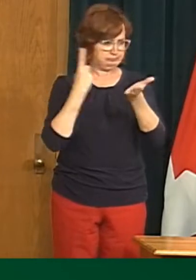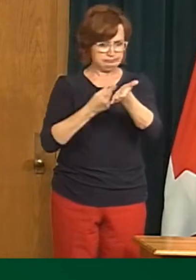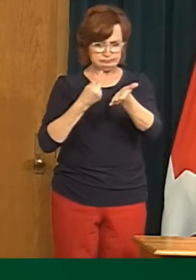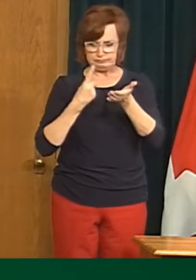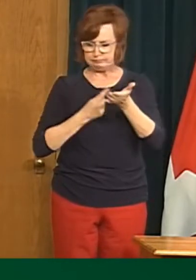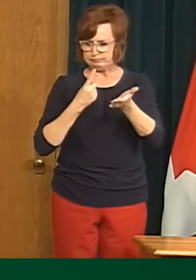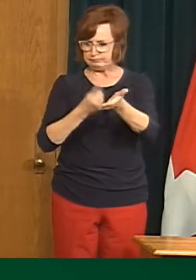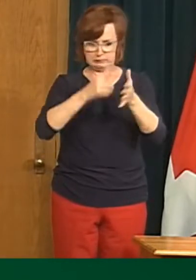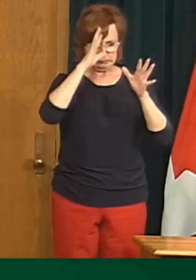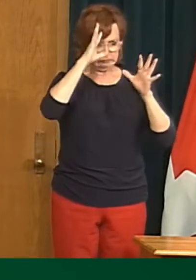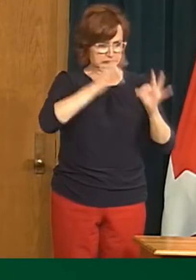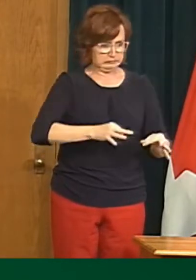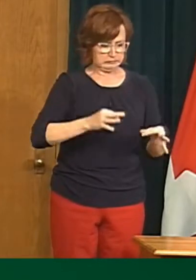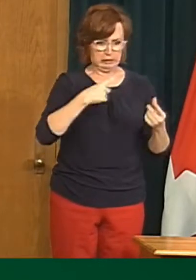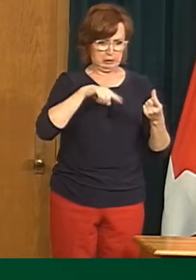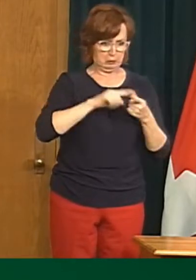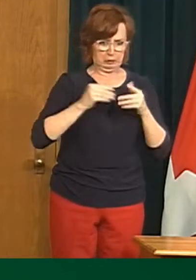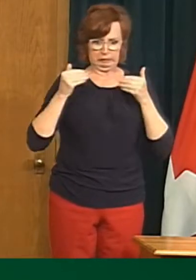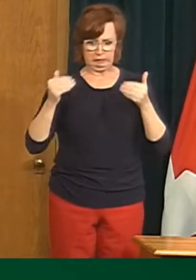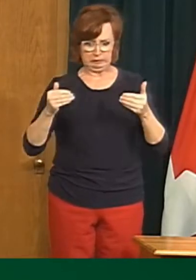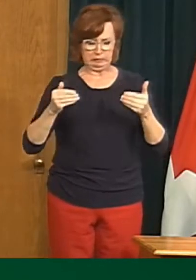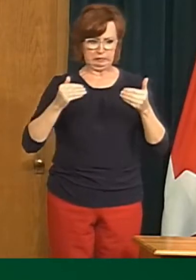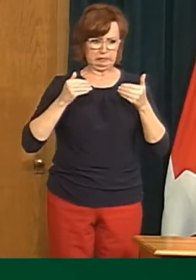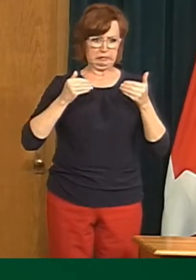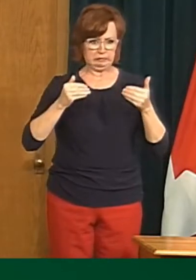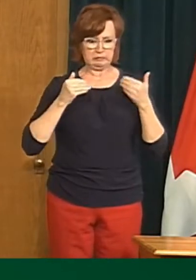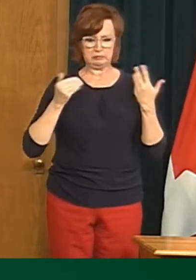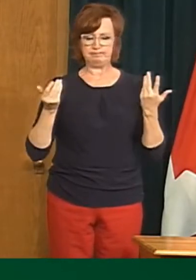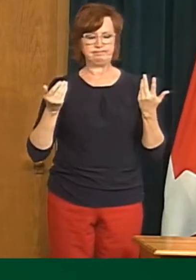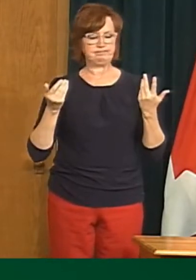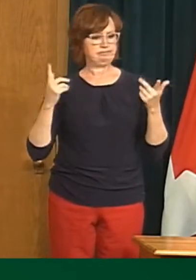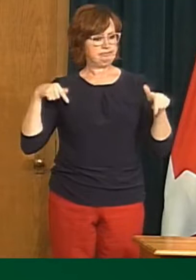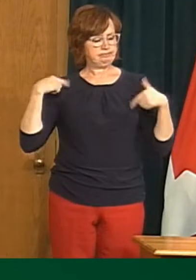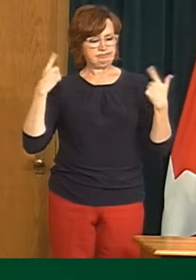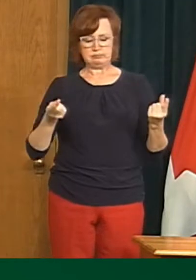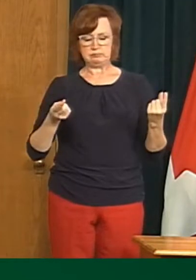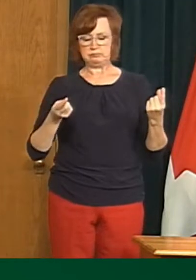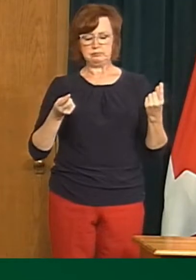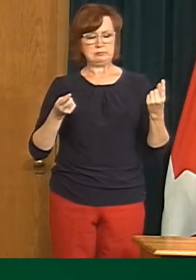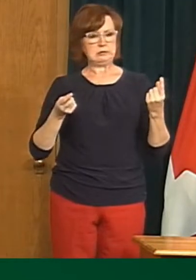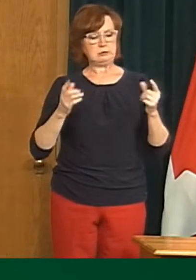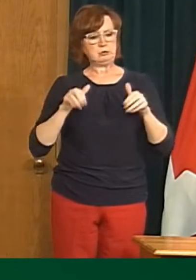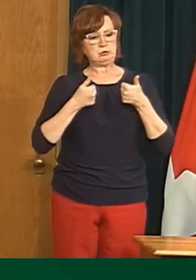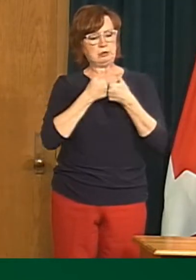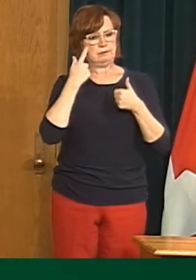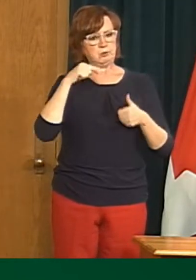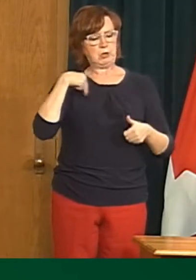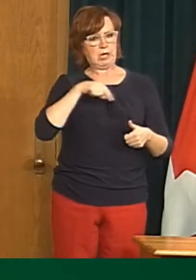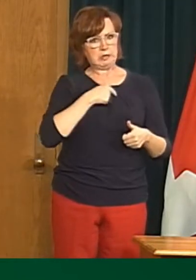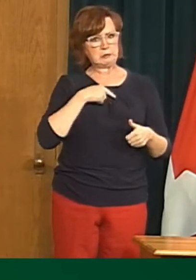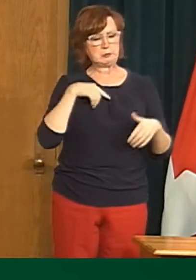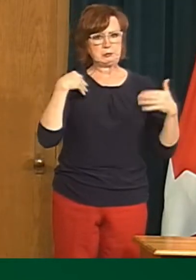occur. But we know across this province, not only in hospitals but in long-term care centers,